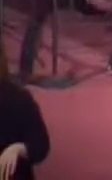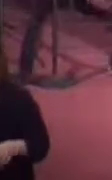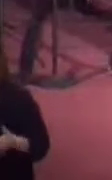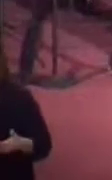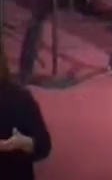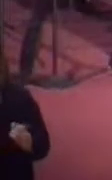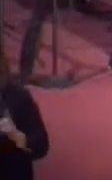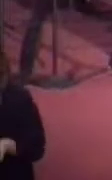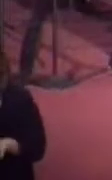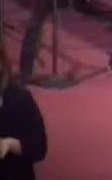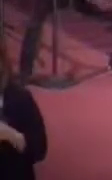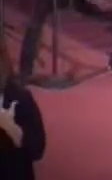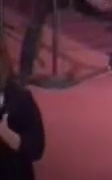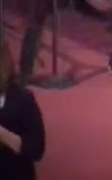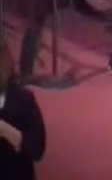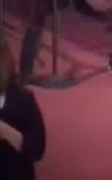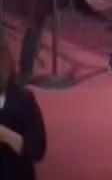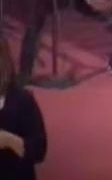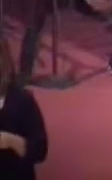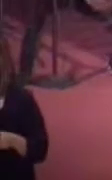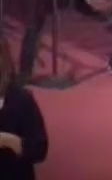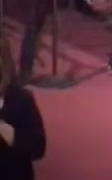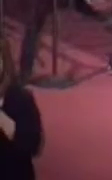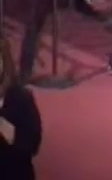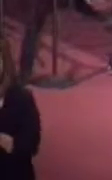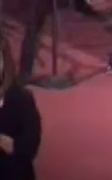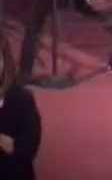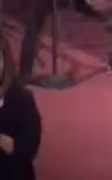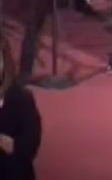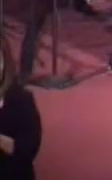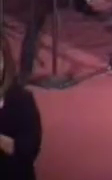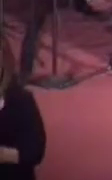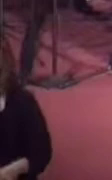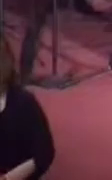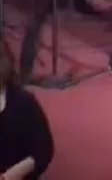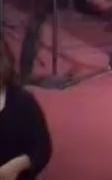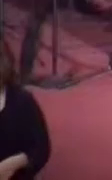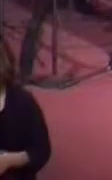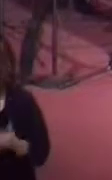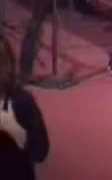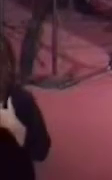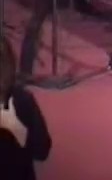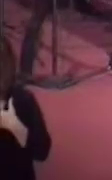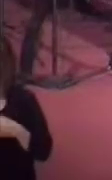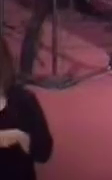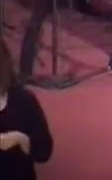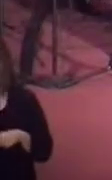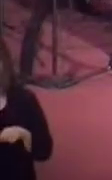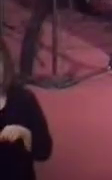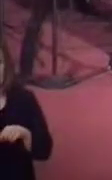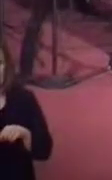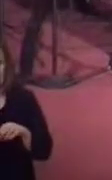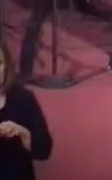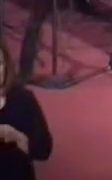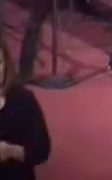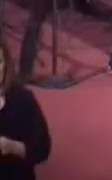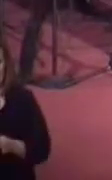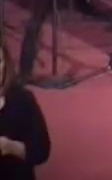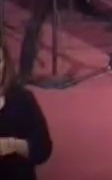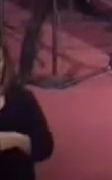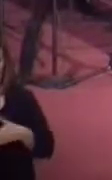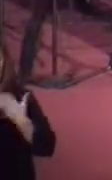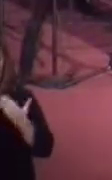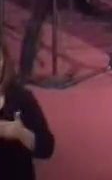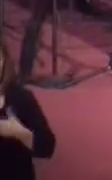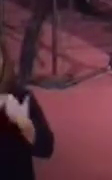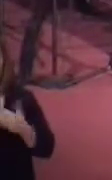you give God thanks when you're undergoing persecution? You see, having this mindset of joy, keep on rejoicing,